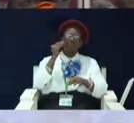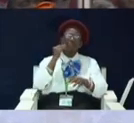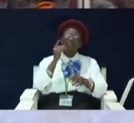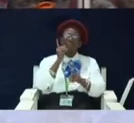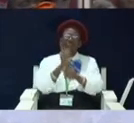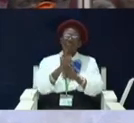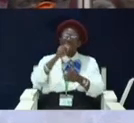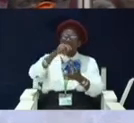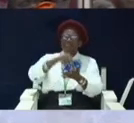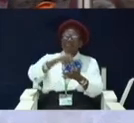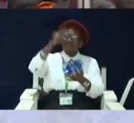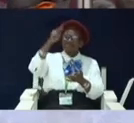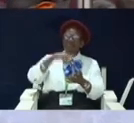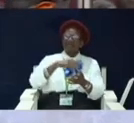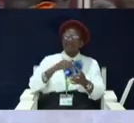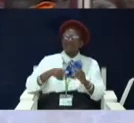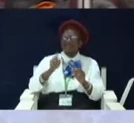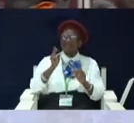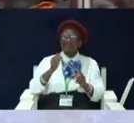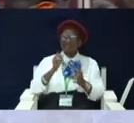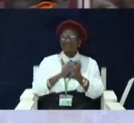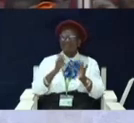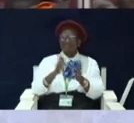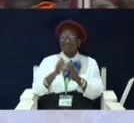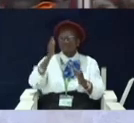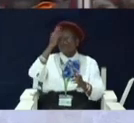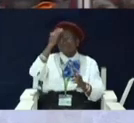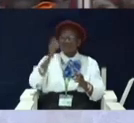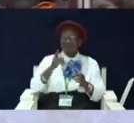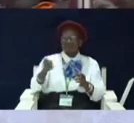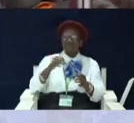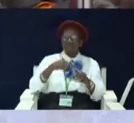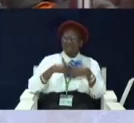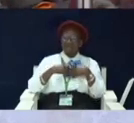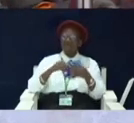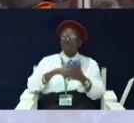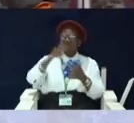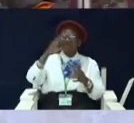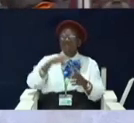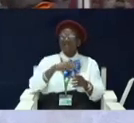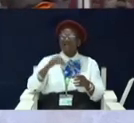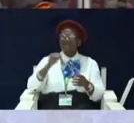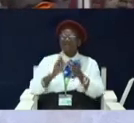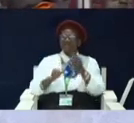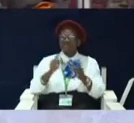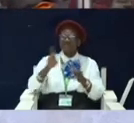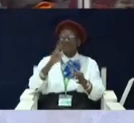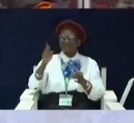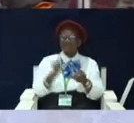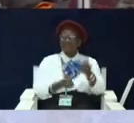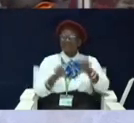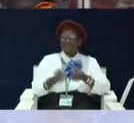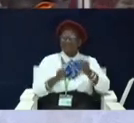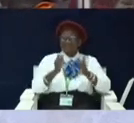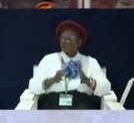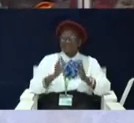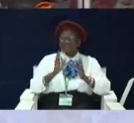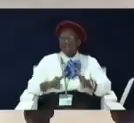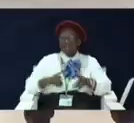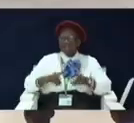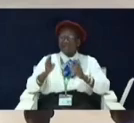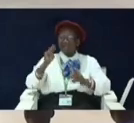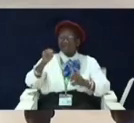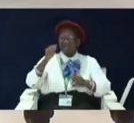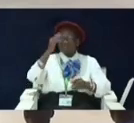you are in a car, you park the car and let him know you mean business.